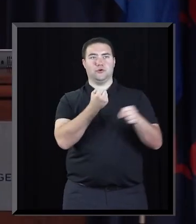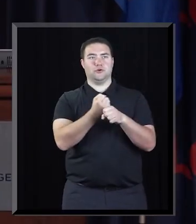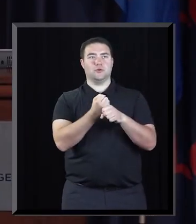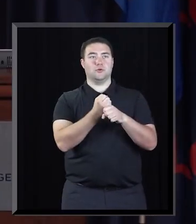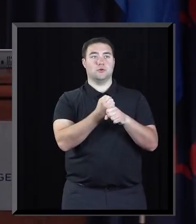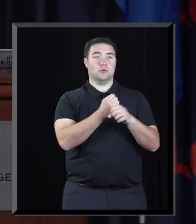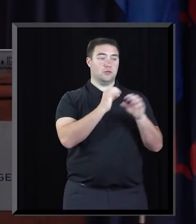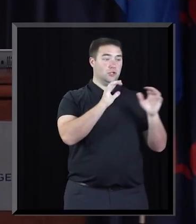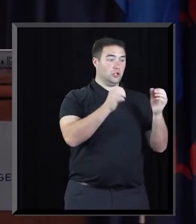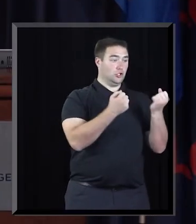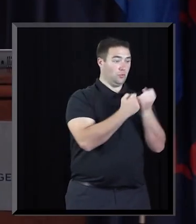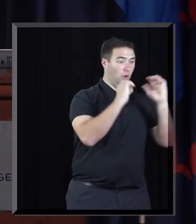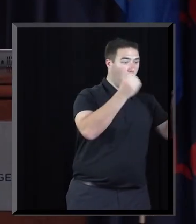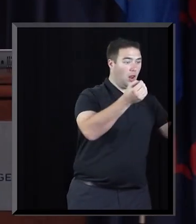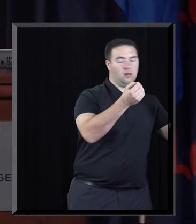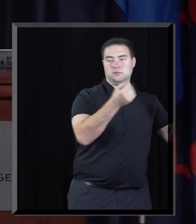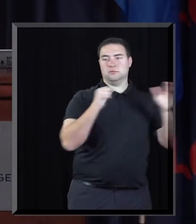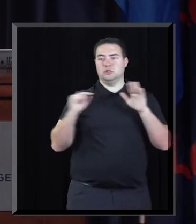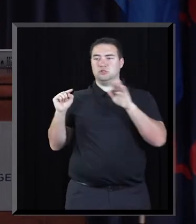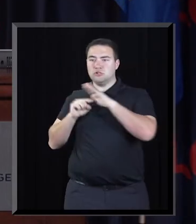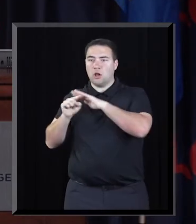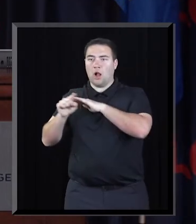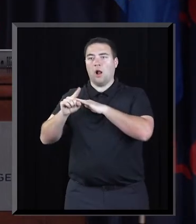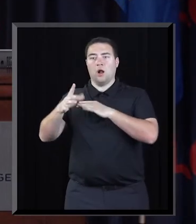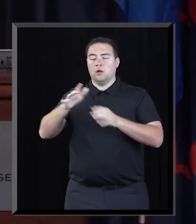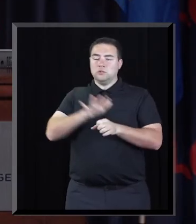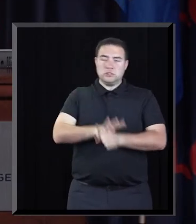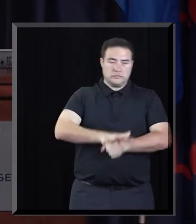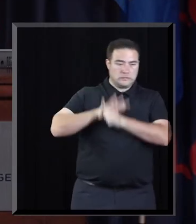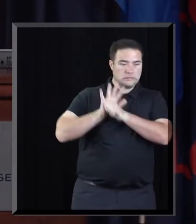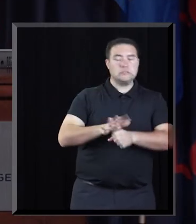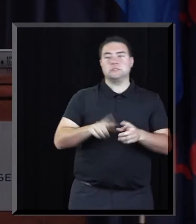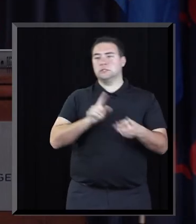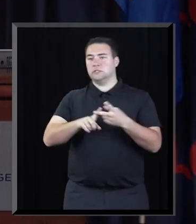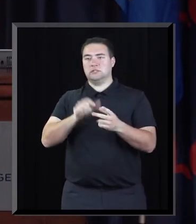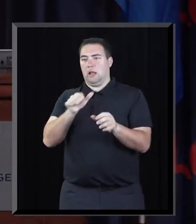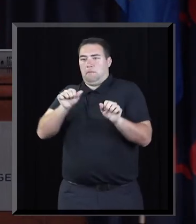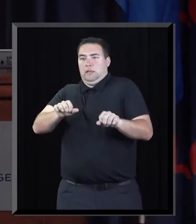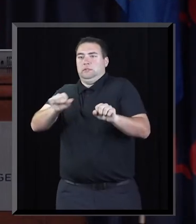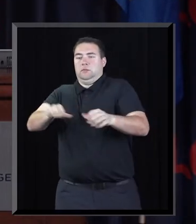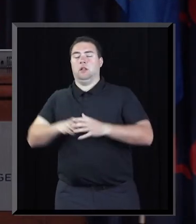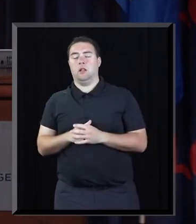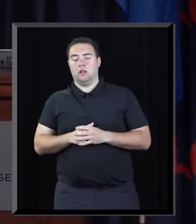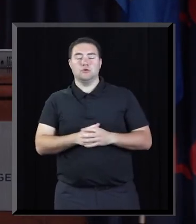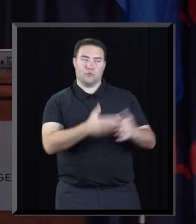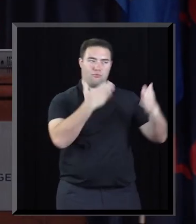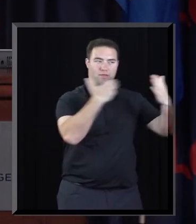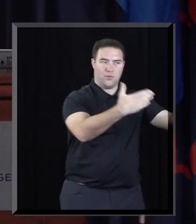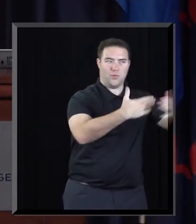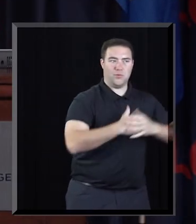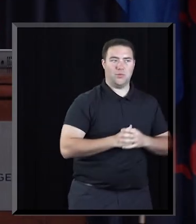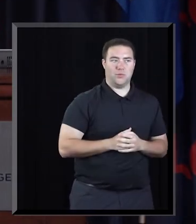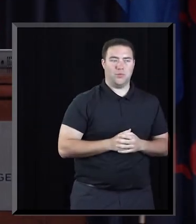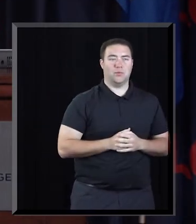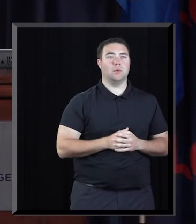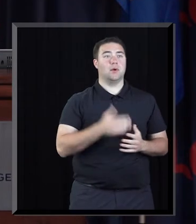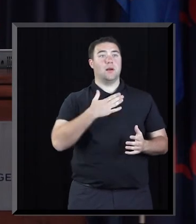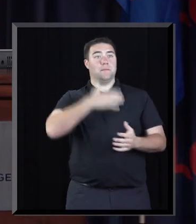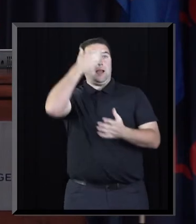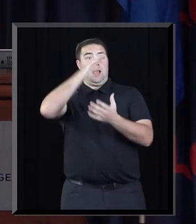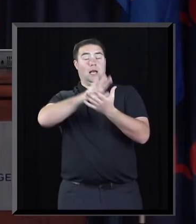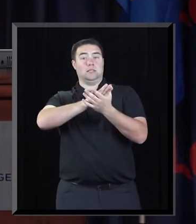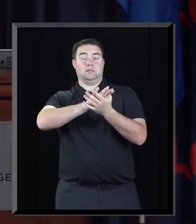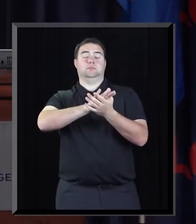the support, this journey would have been much more stressful or not even possible. So thank you. And I would like to also give a shout out to my husband,